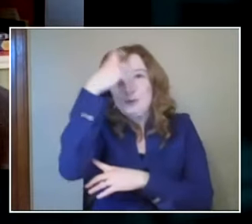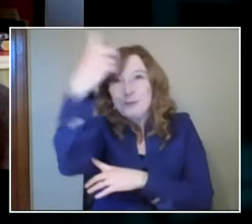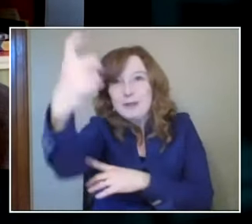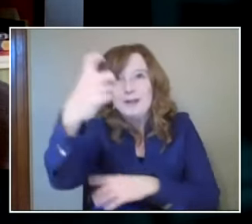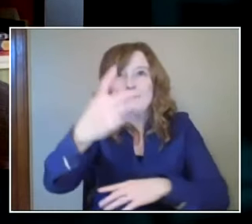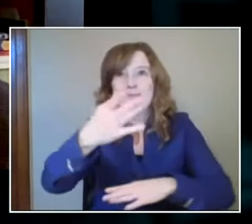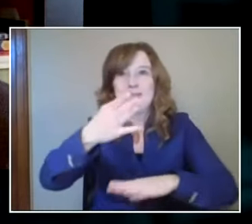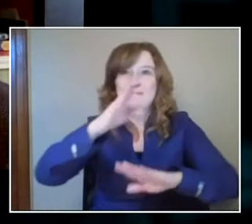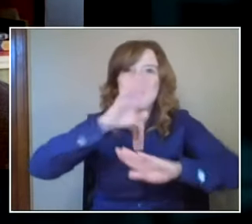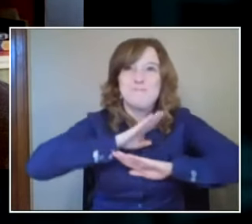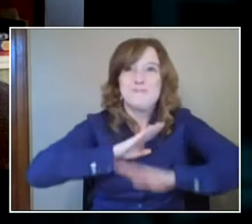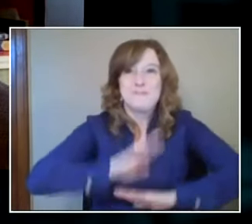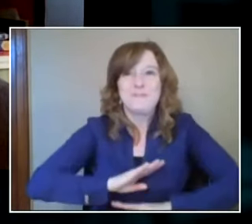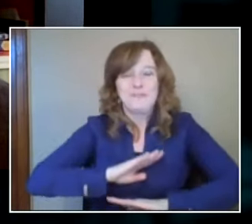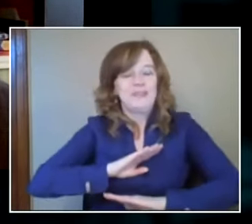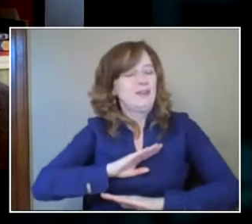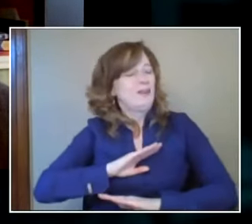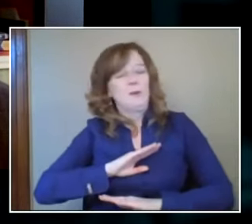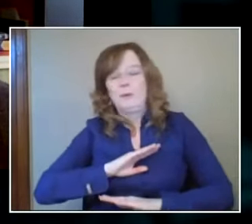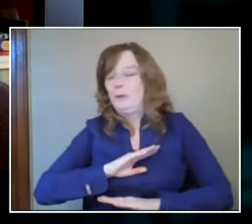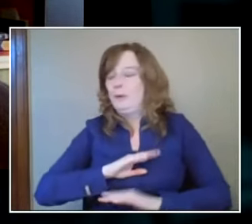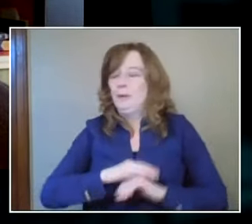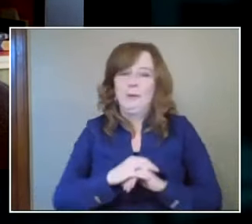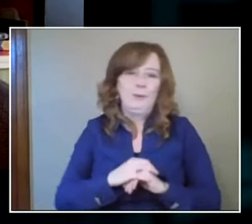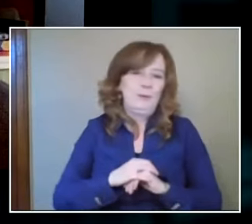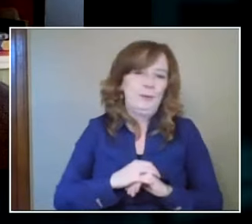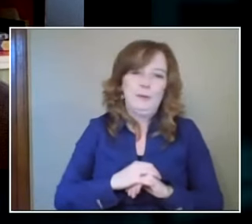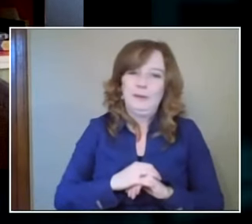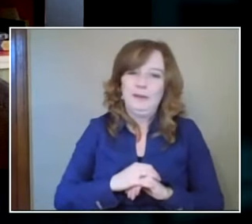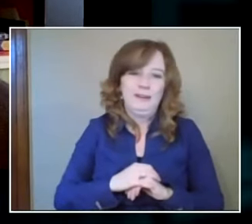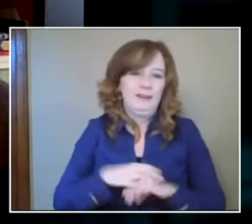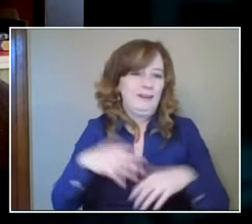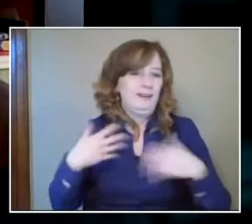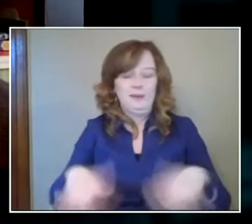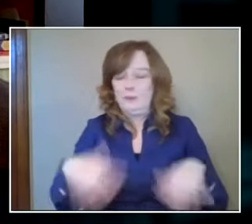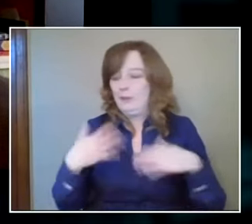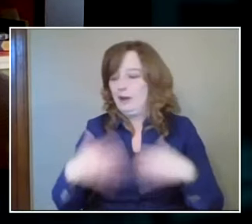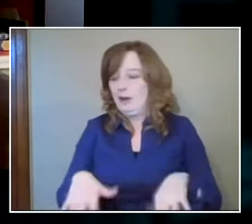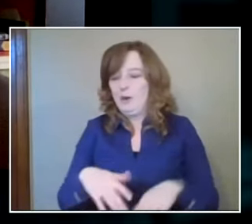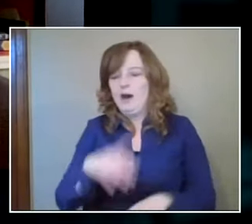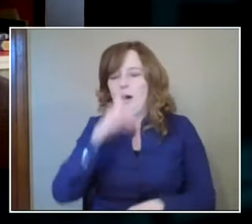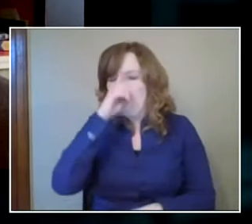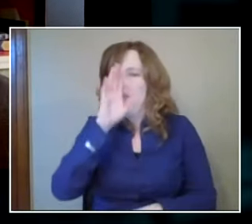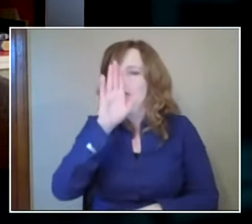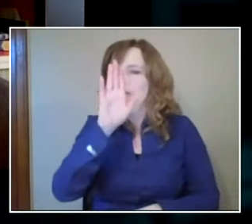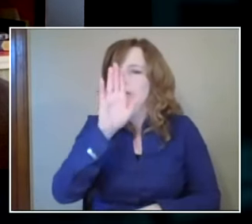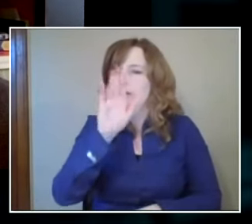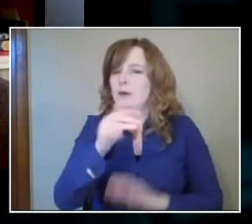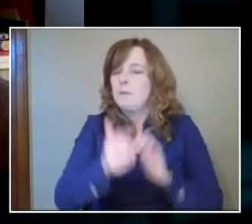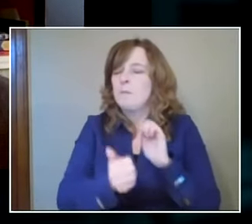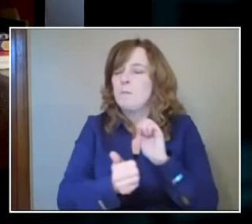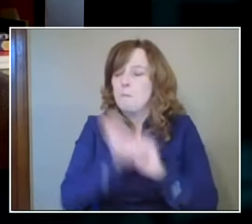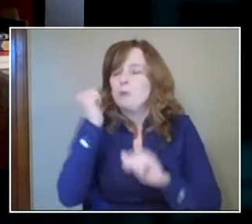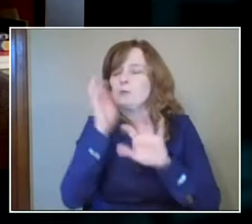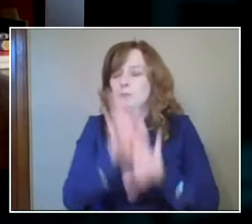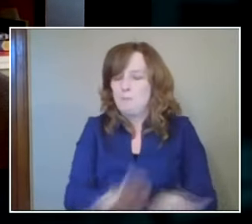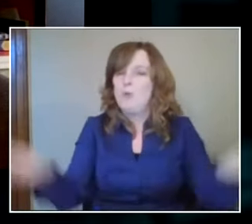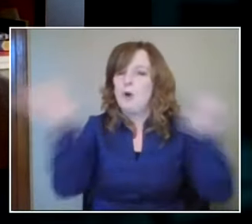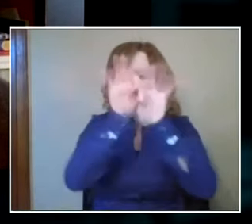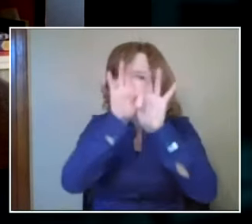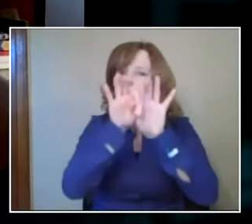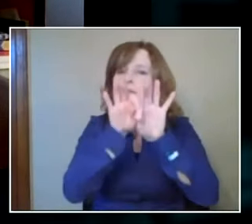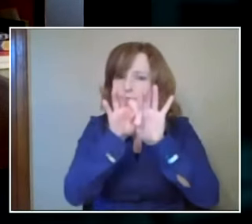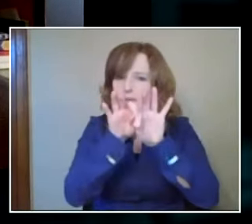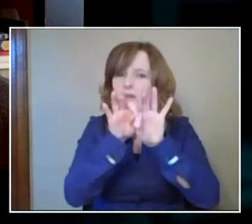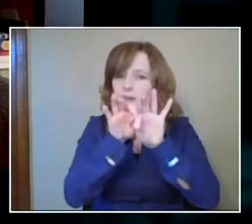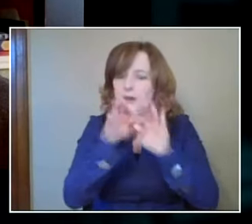your dreams. I don't think that there's anything more important than a human being able to reach